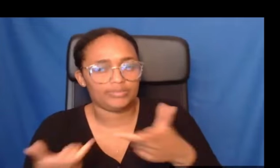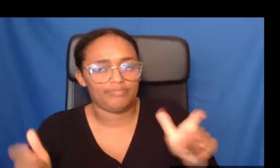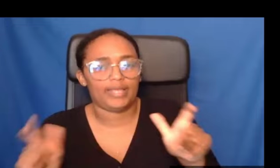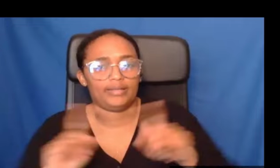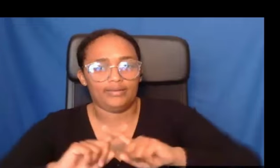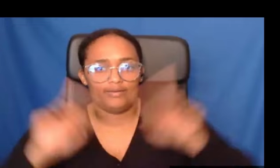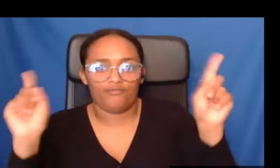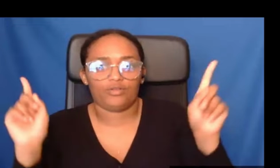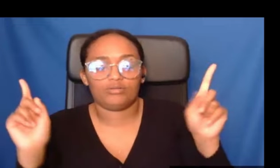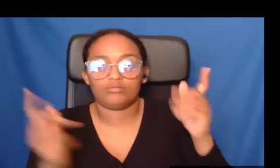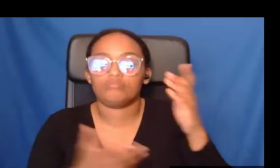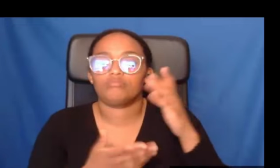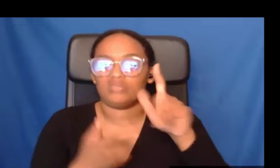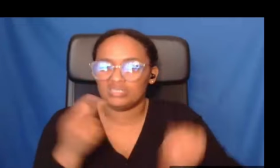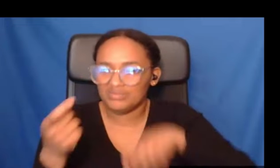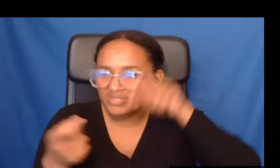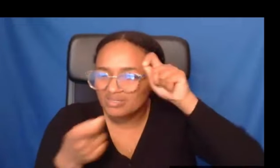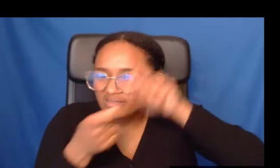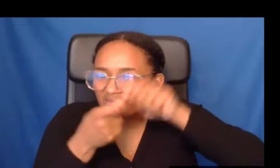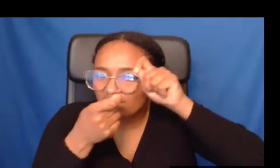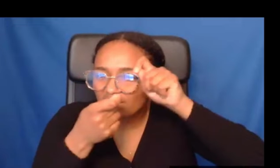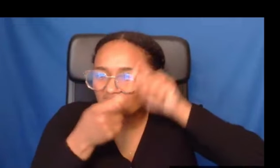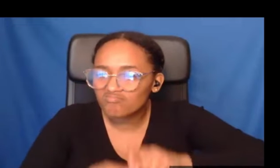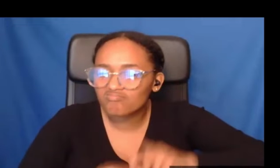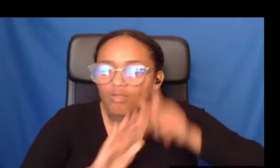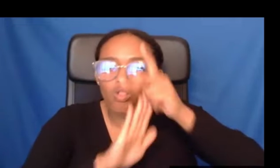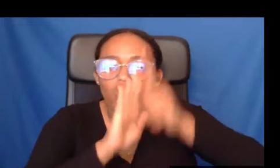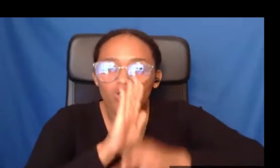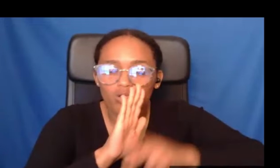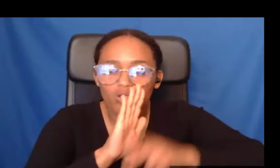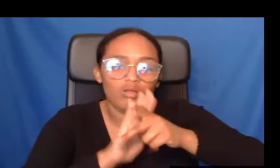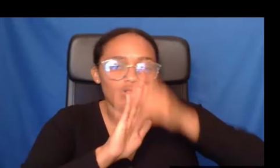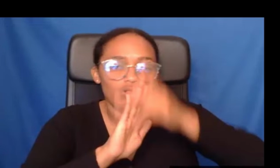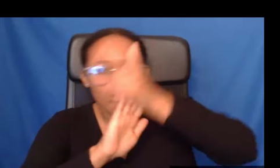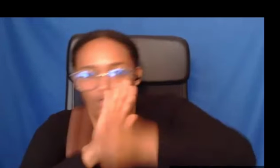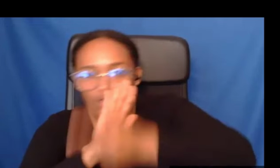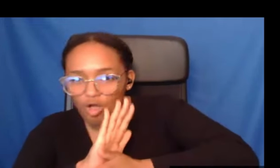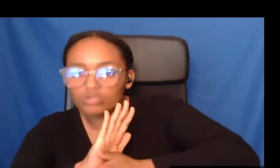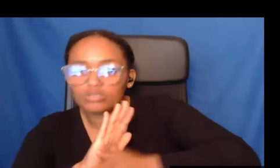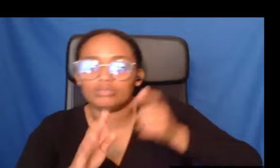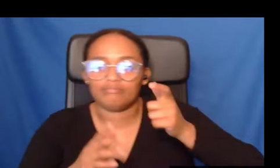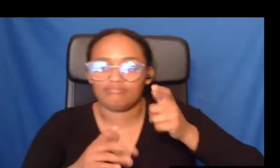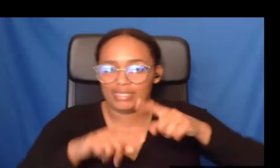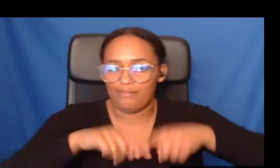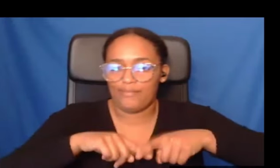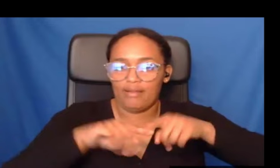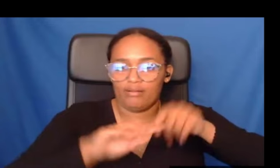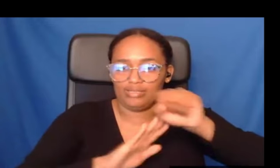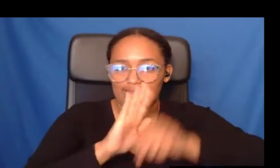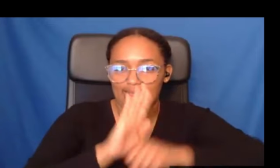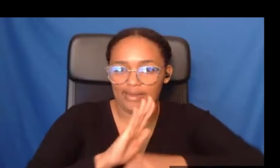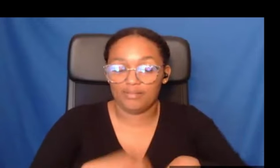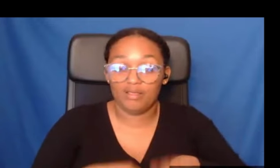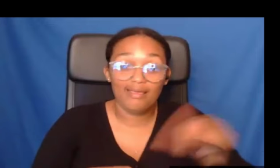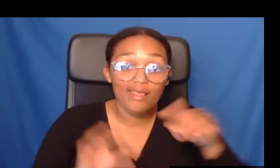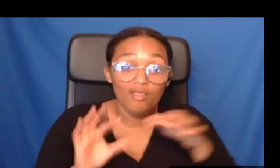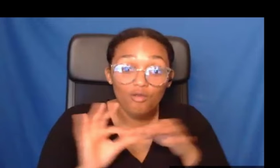very specific auto insurance laws that change from state to state. Did you have any other comments on that, Mary